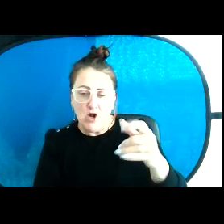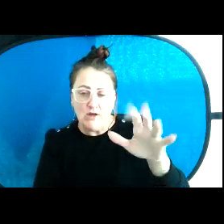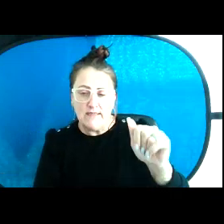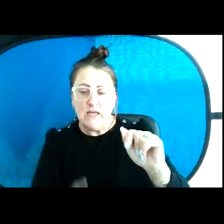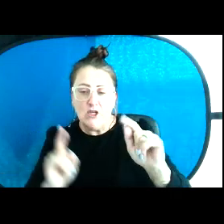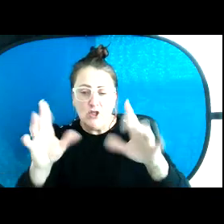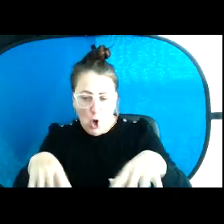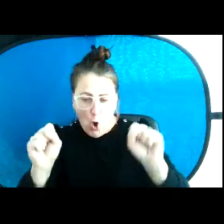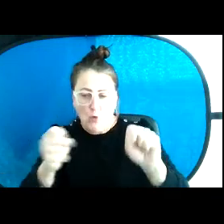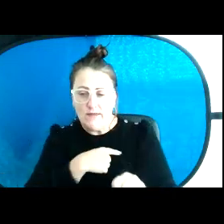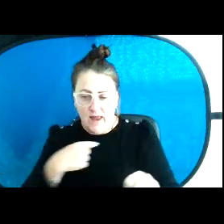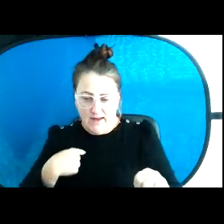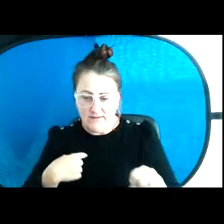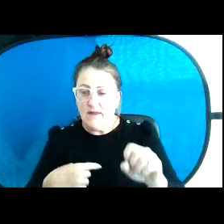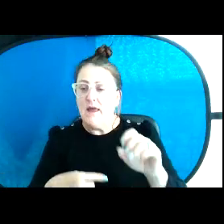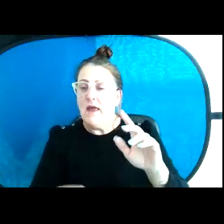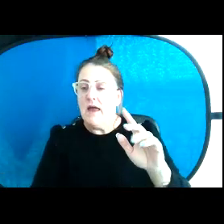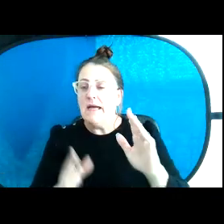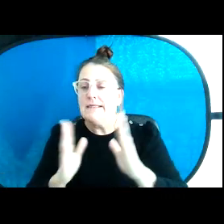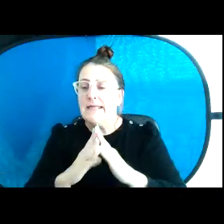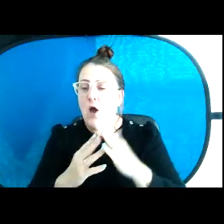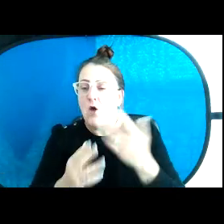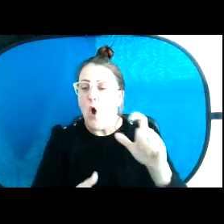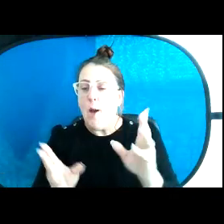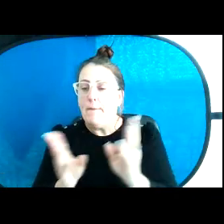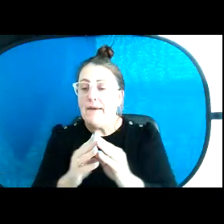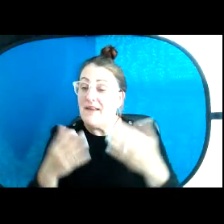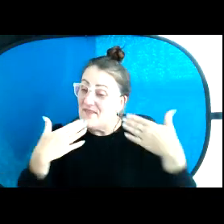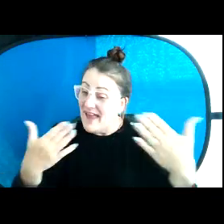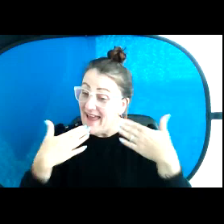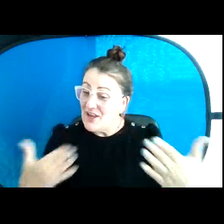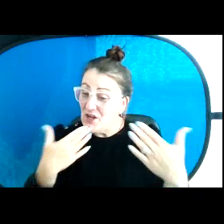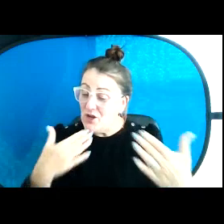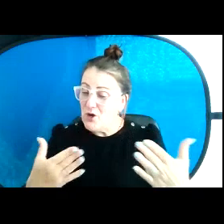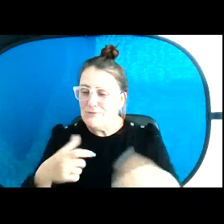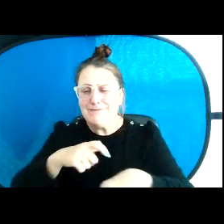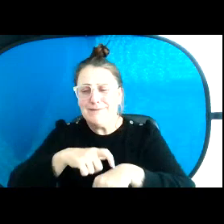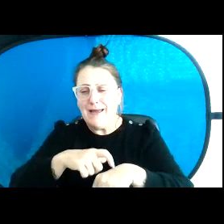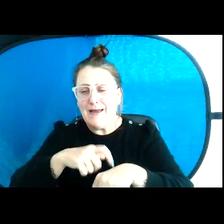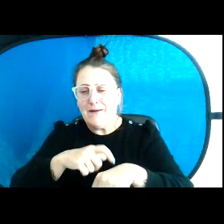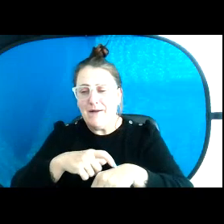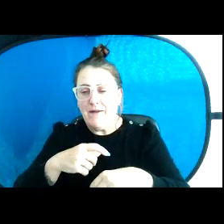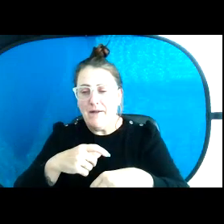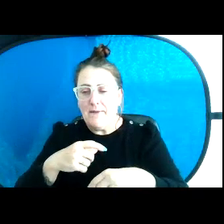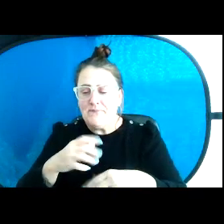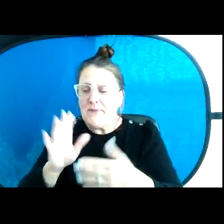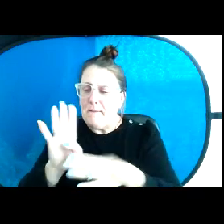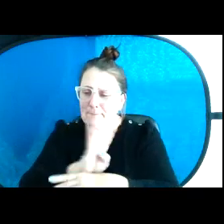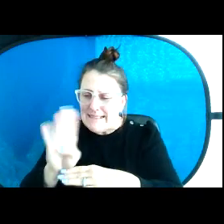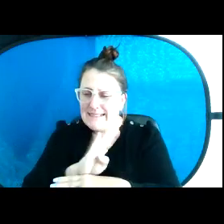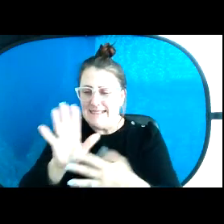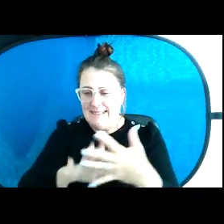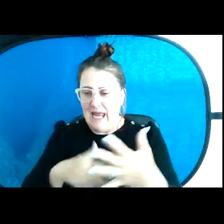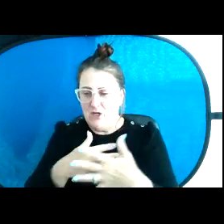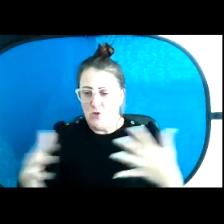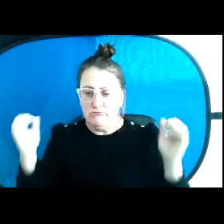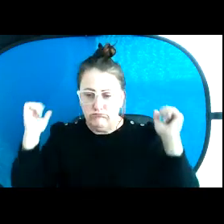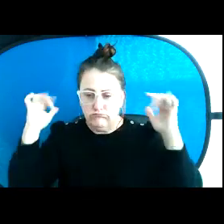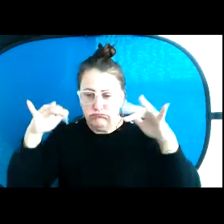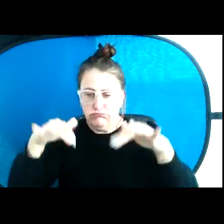meeting. I'd like to sincerely thank everyone who took the time to come from their busy schedules to Chico for our town